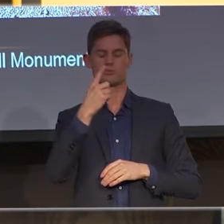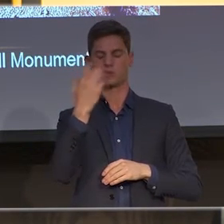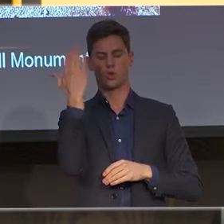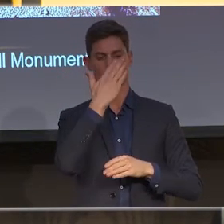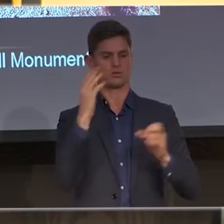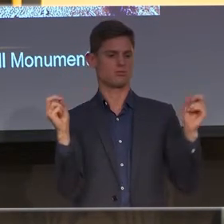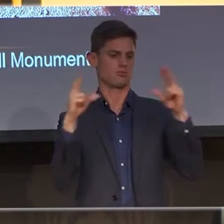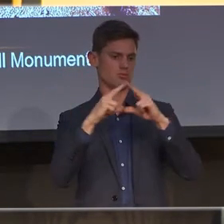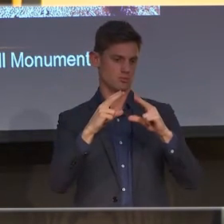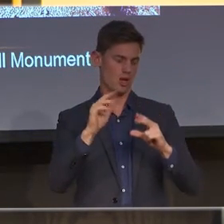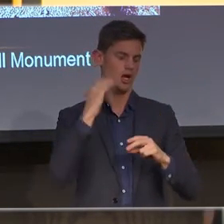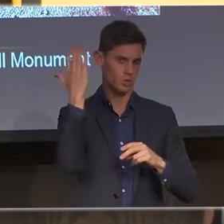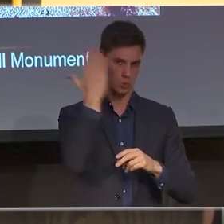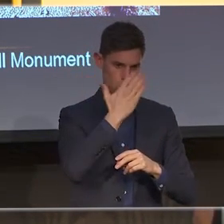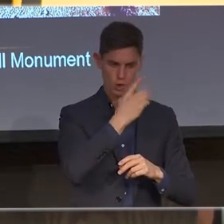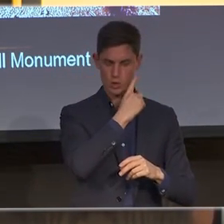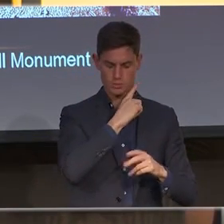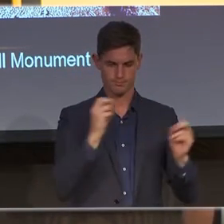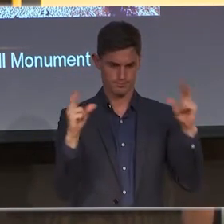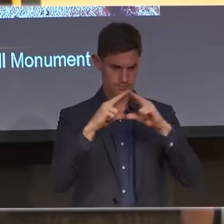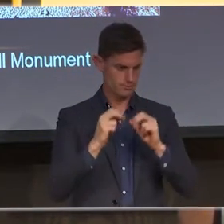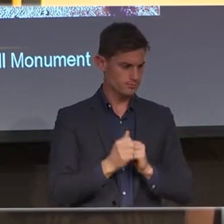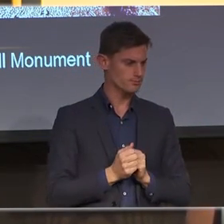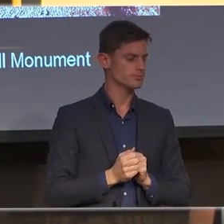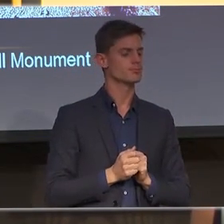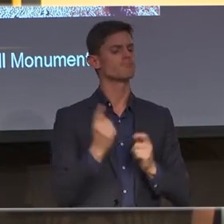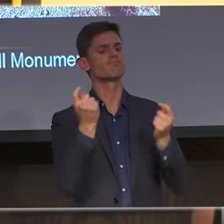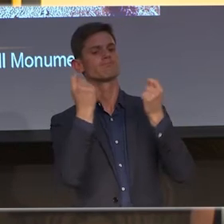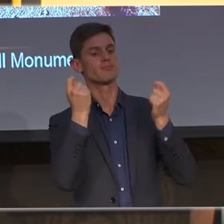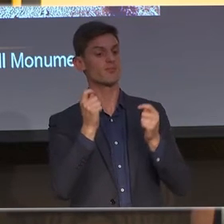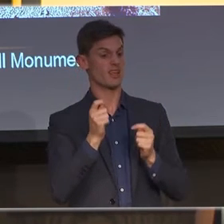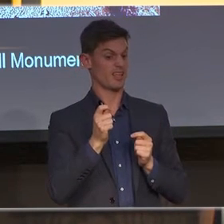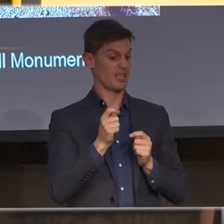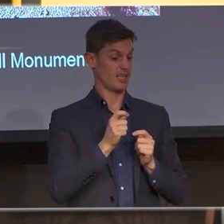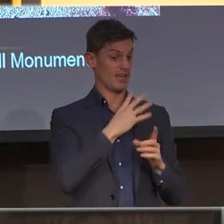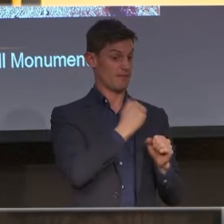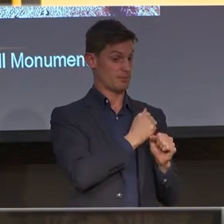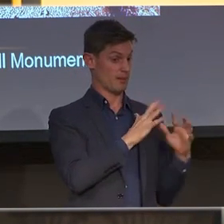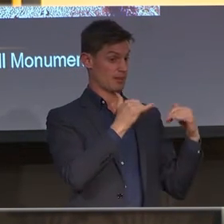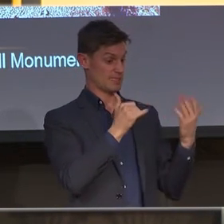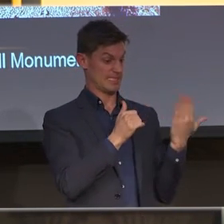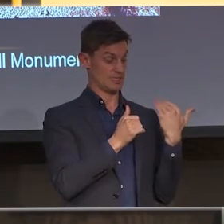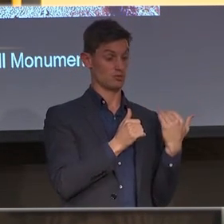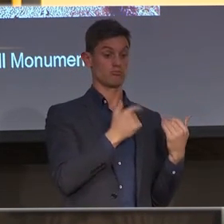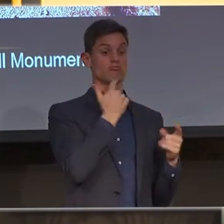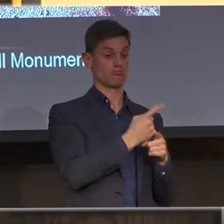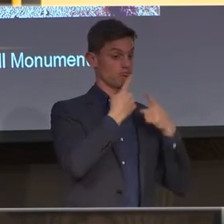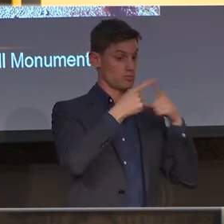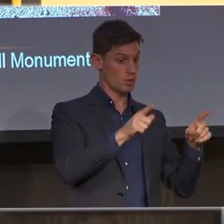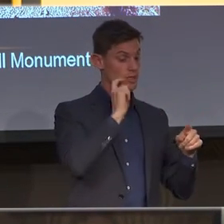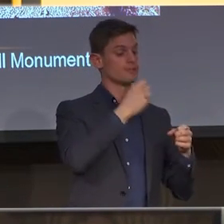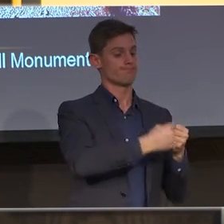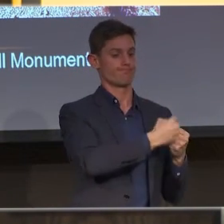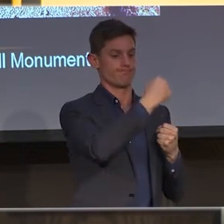celebrating NAIDOC Week. As the assembly occurred only hours after the Australian Parliament passed legislation to roll out another 10